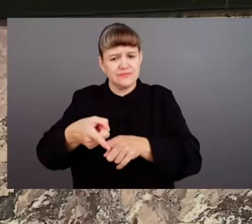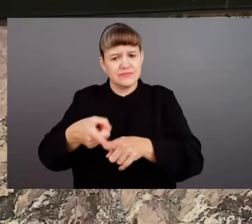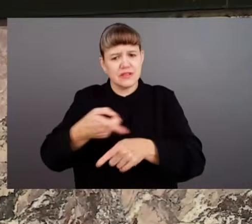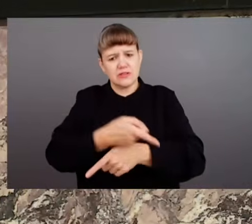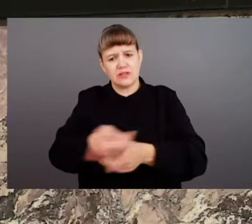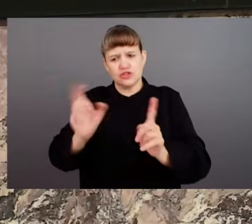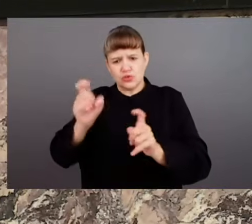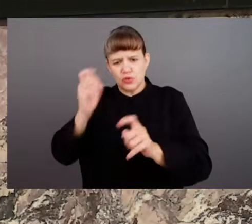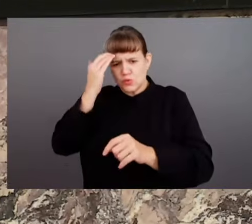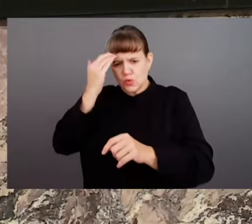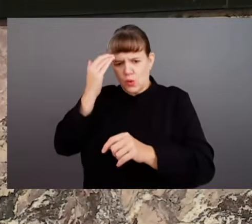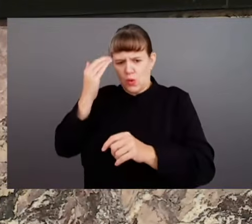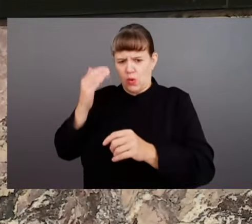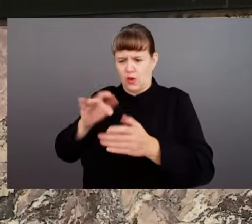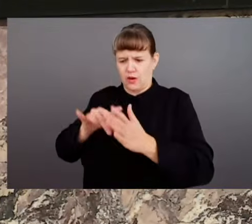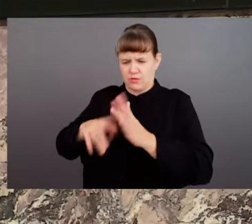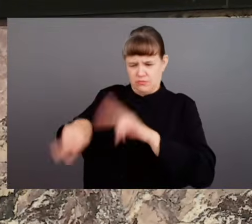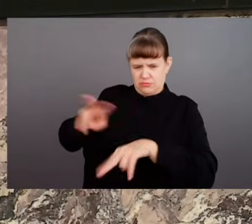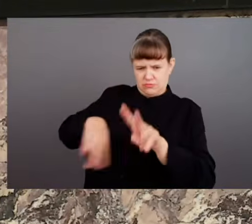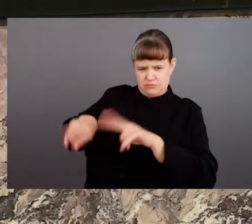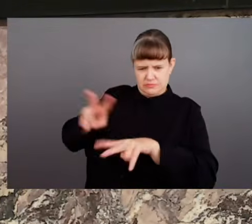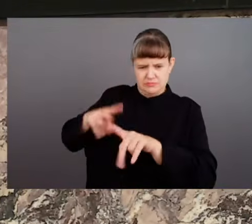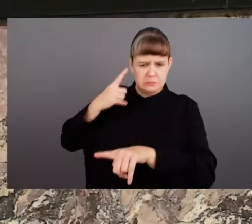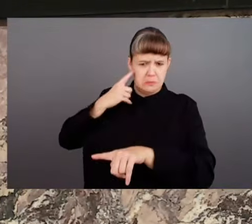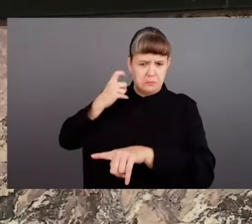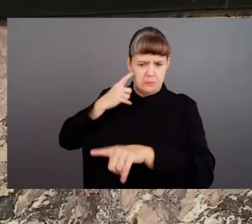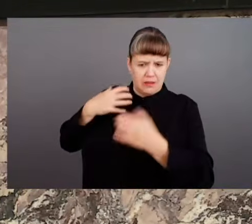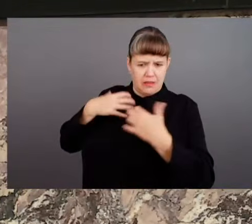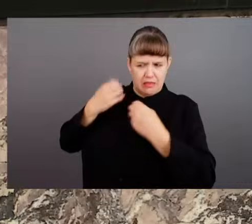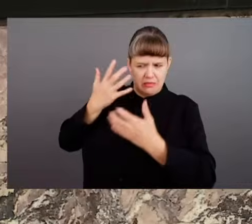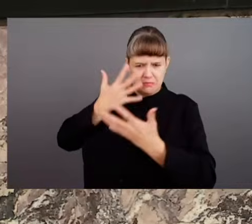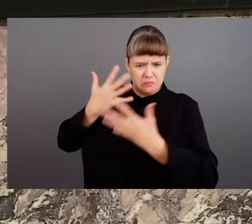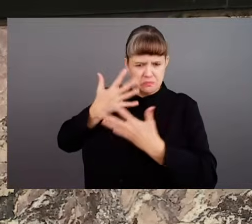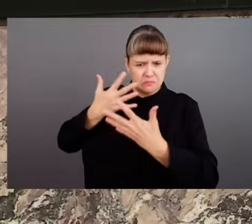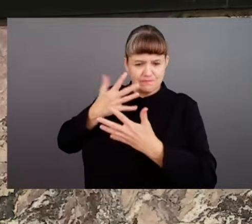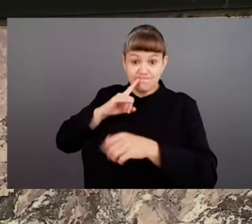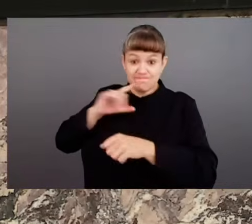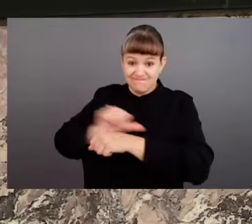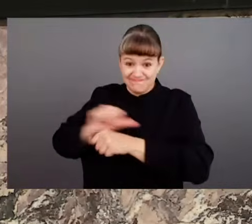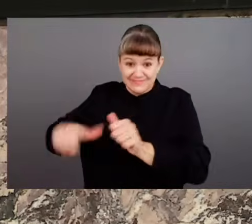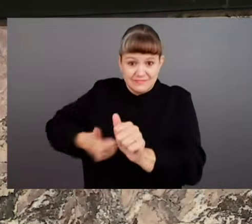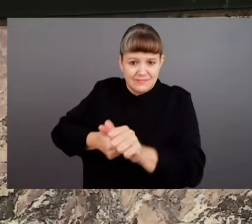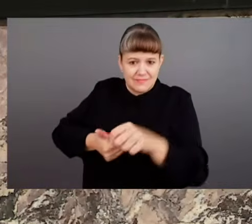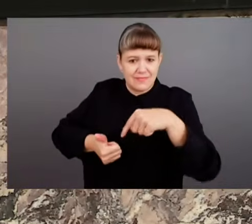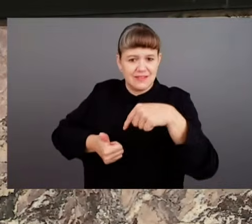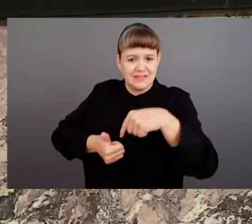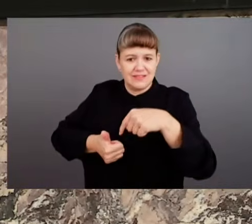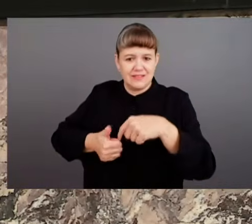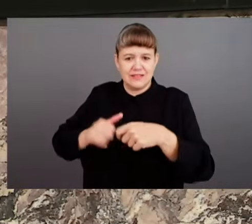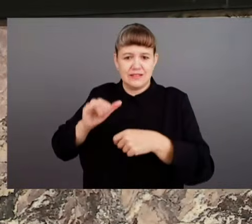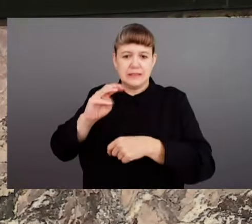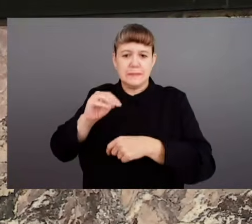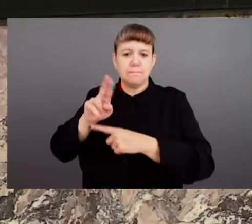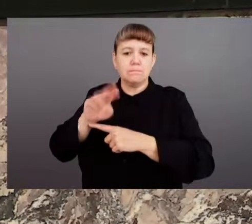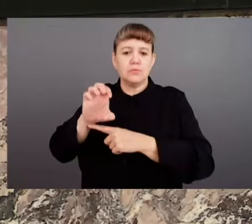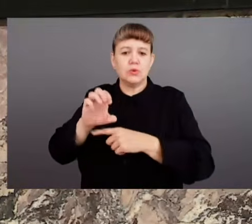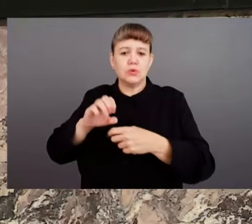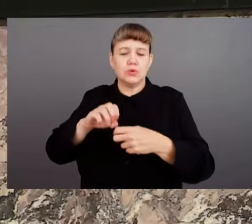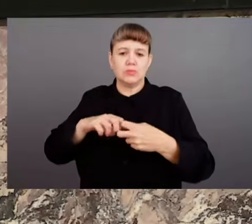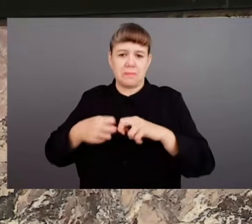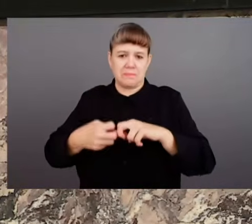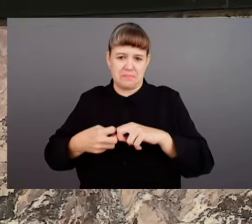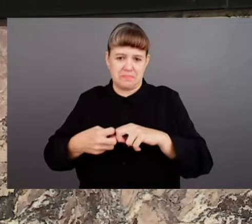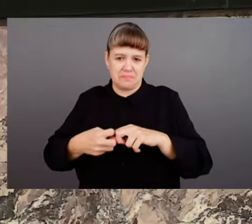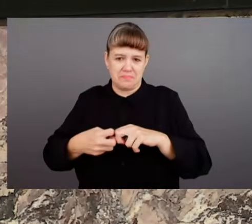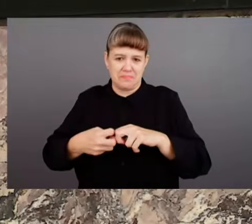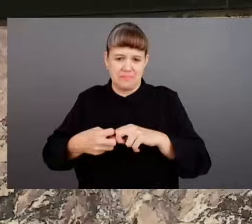immune dysfunction. Ontario has begun this conversation. The US has clinics and research centers. It's time for BC to catch